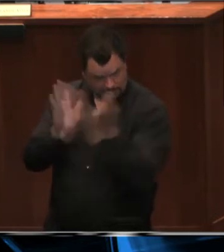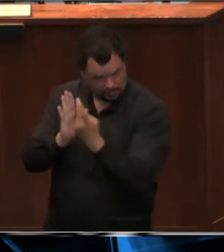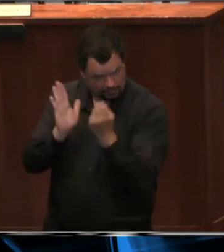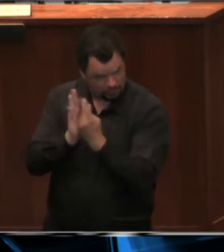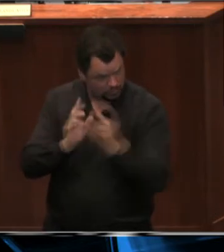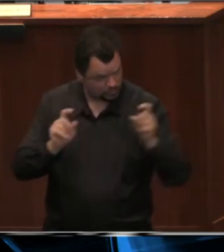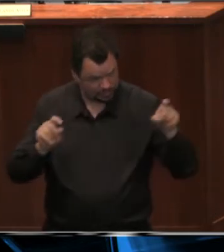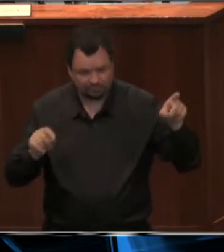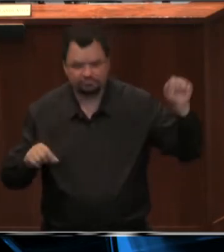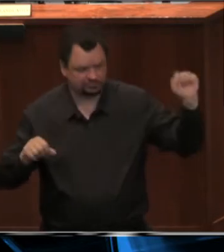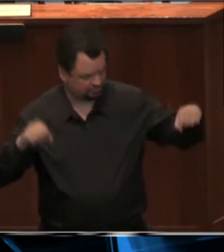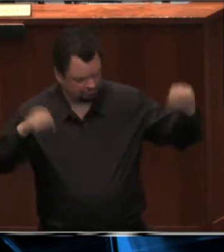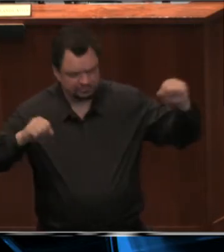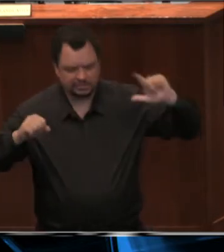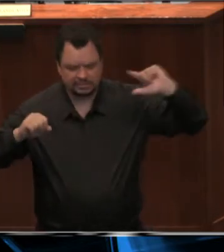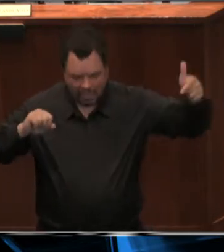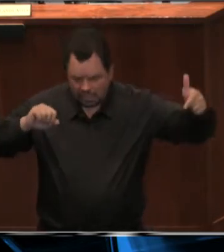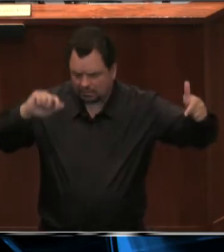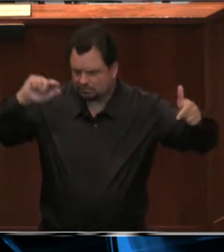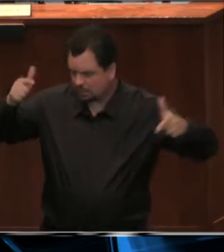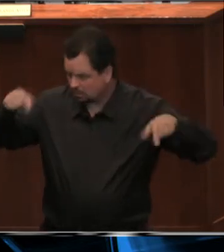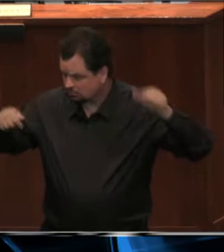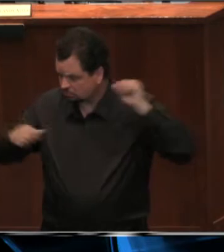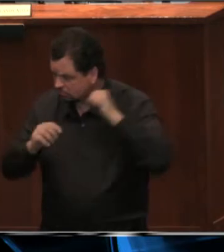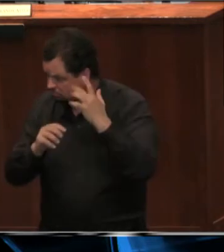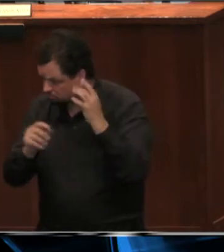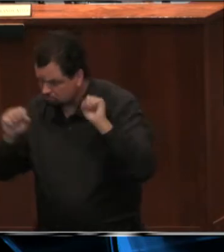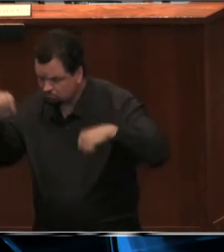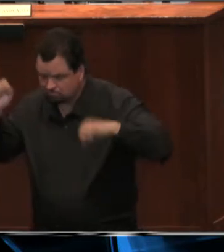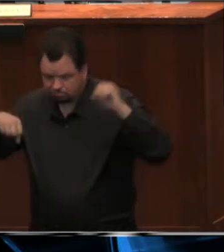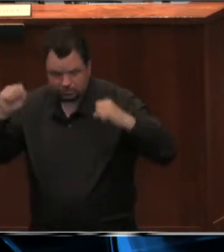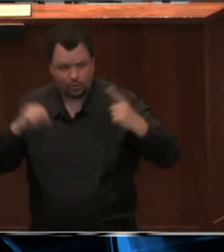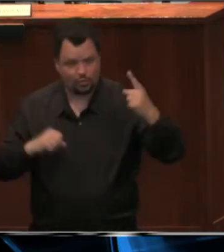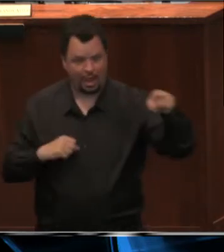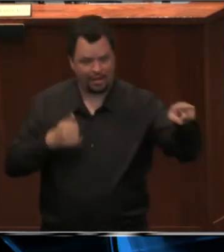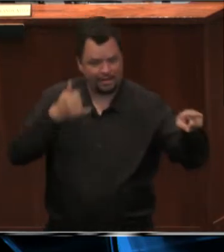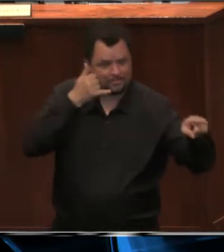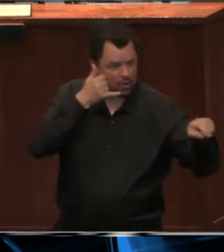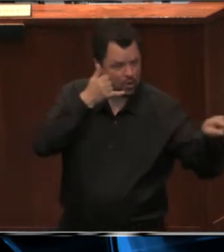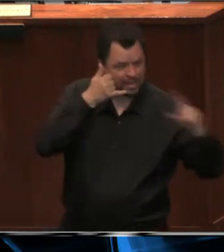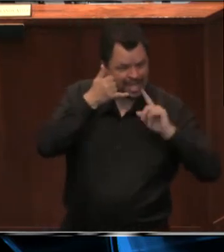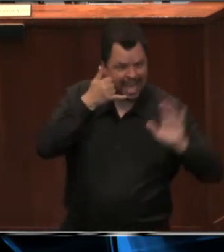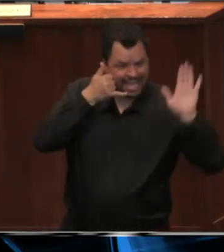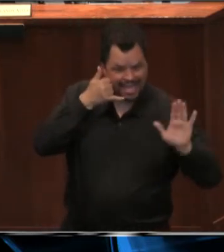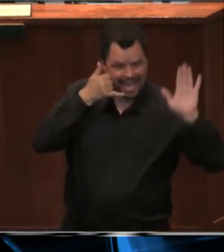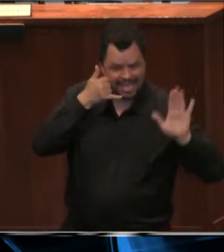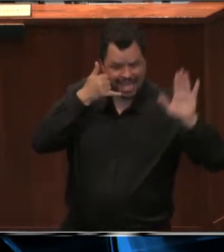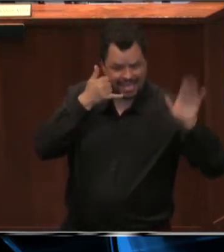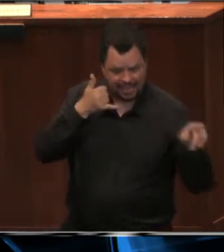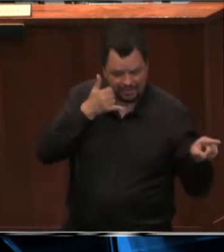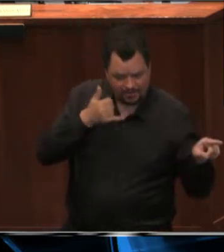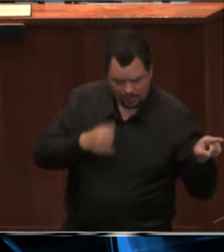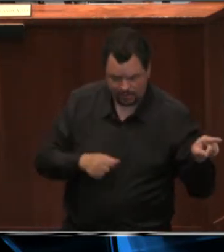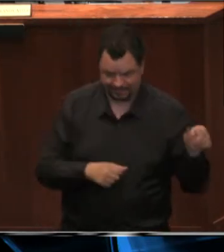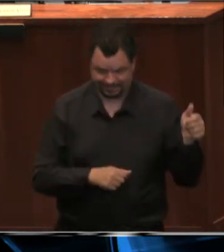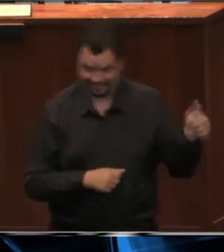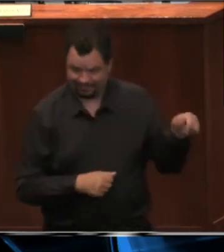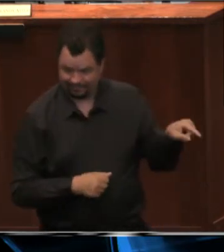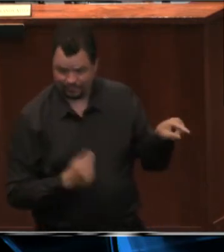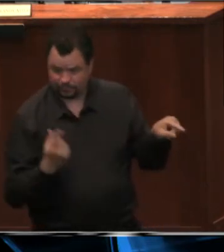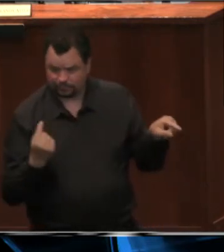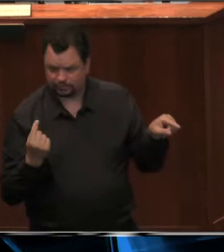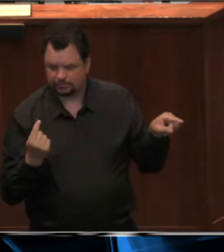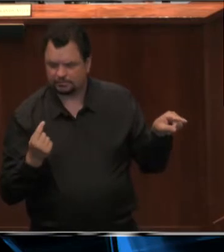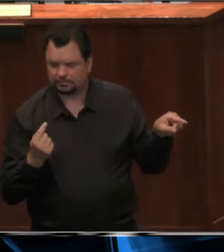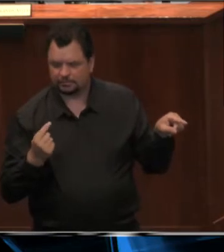Okay. Good. We heard remotely. Was that Commissioner Gonzalez?